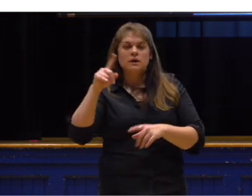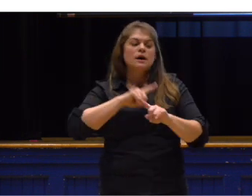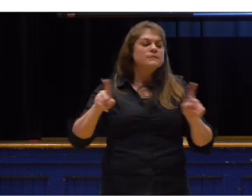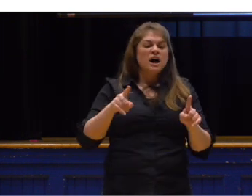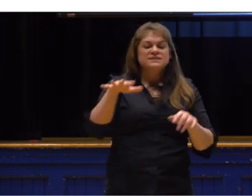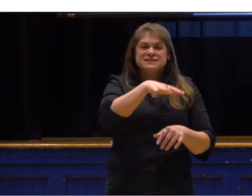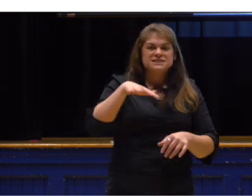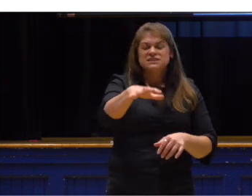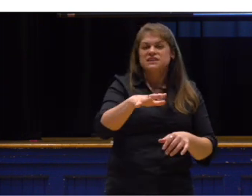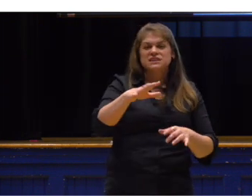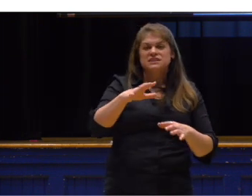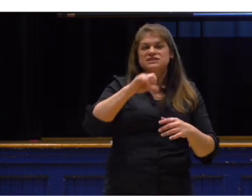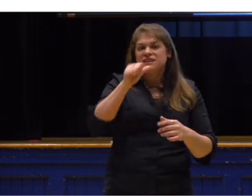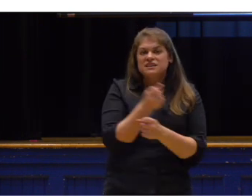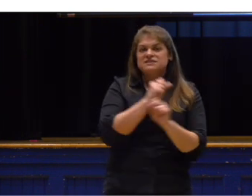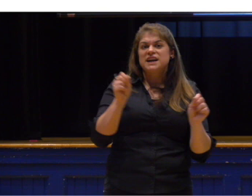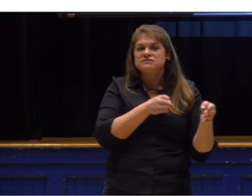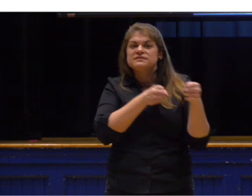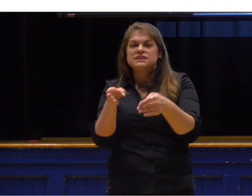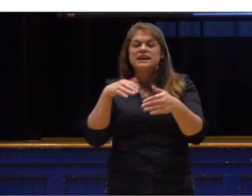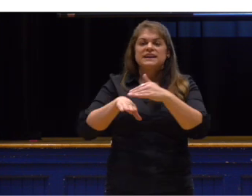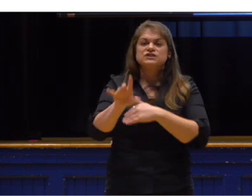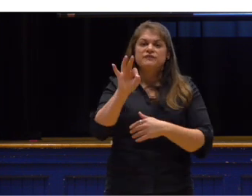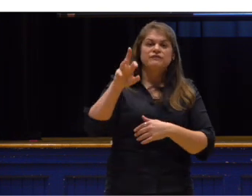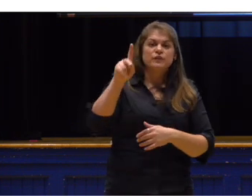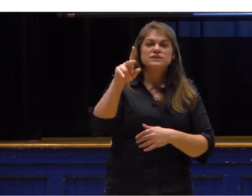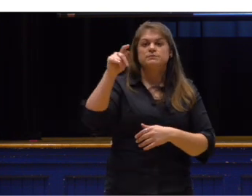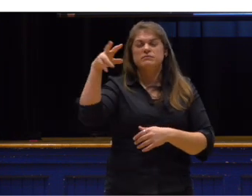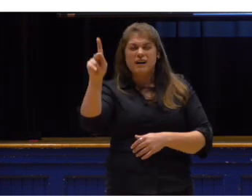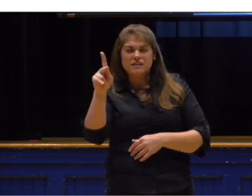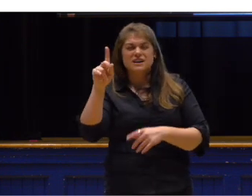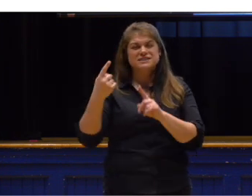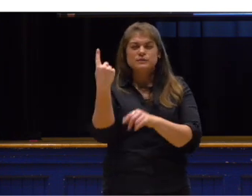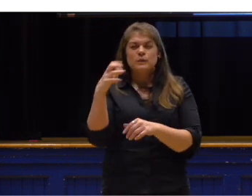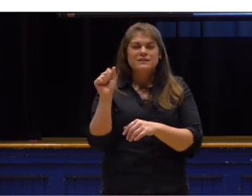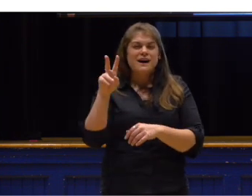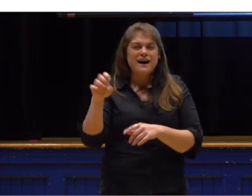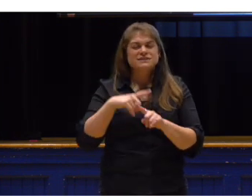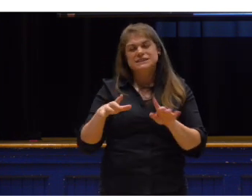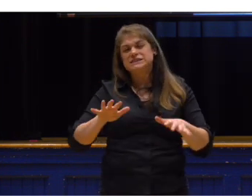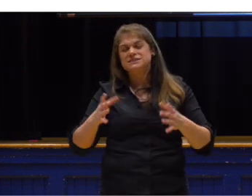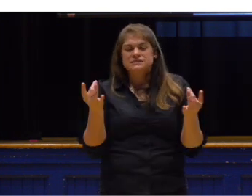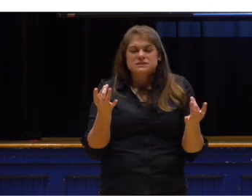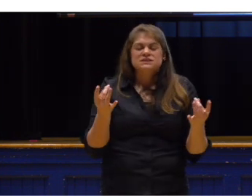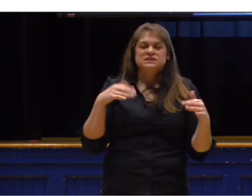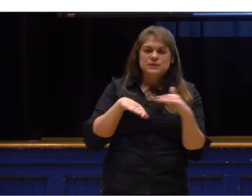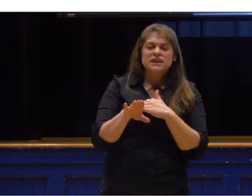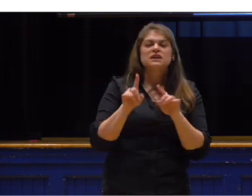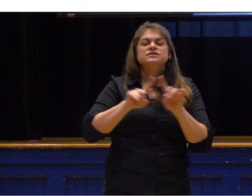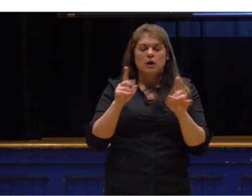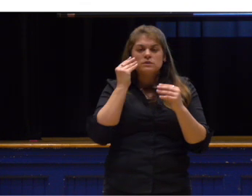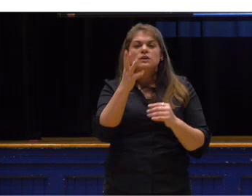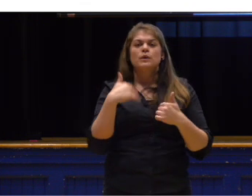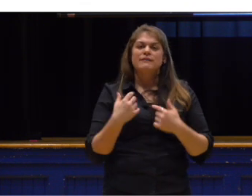safe way to get to Forest Park other than Forest Park Avenue, which is iffy at sometimes. Anyways, so there will be a